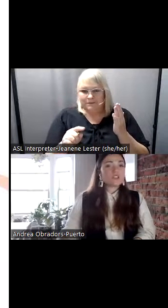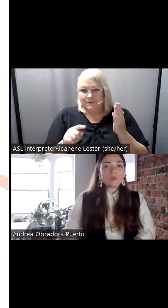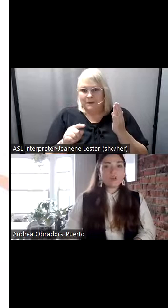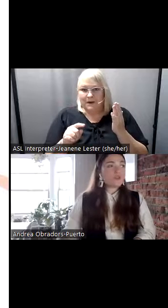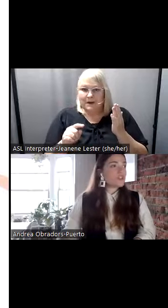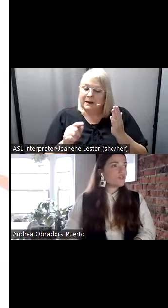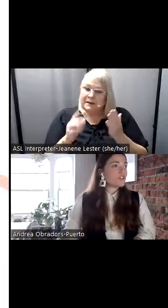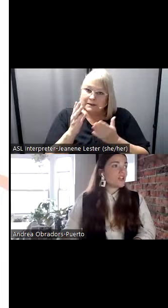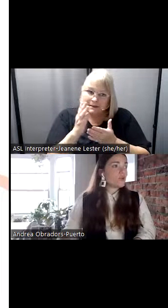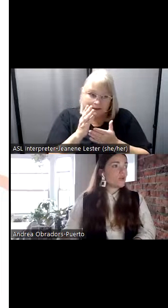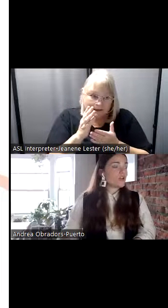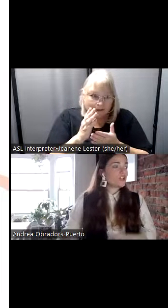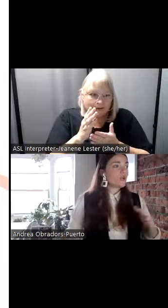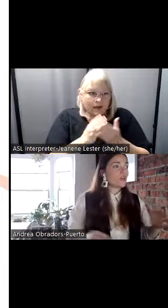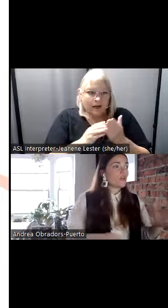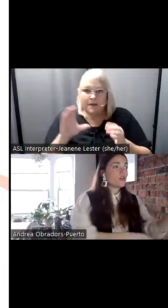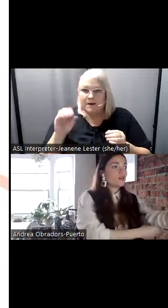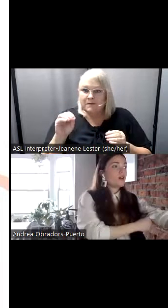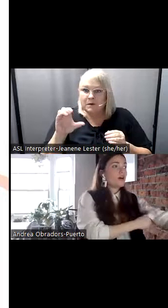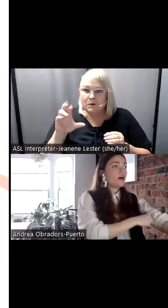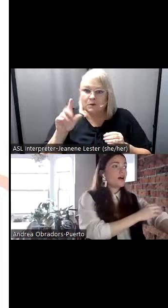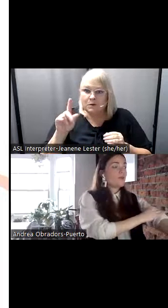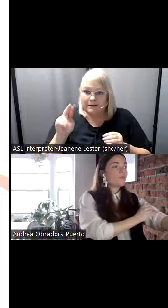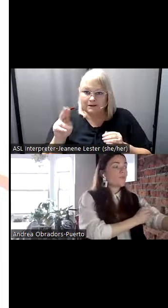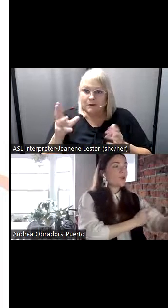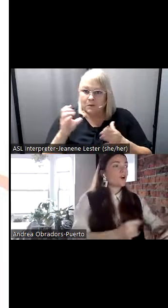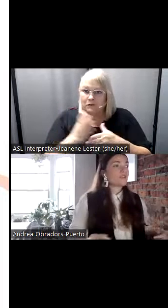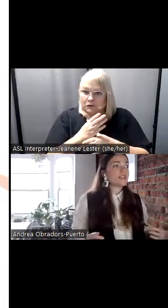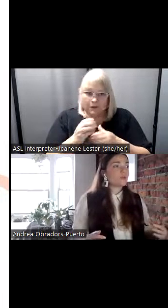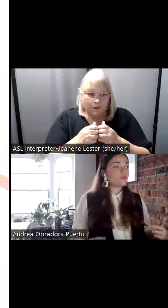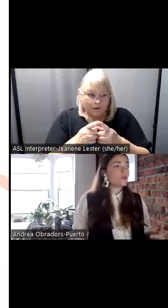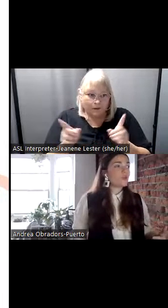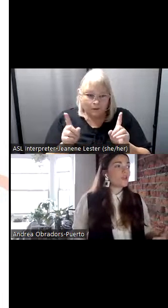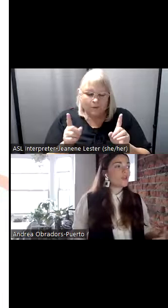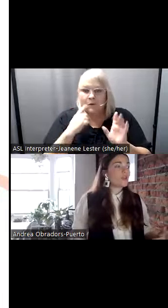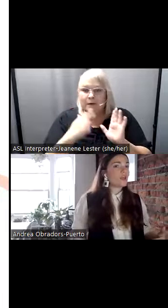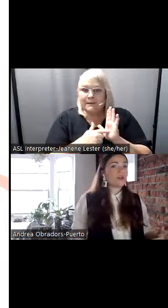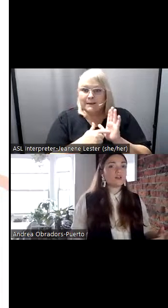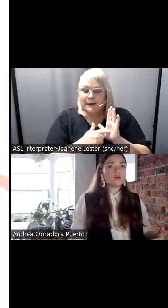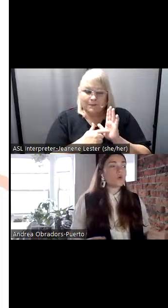So some of the co-creation results that we want to share with you are, for example,